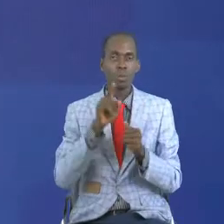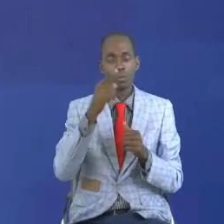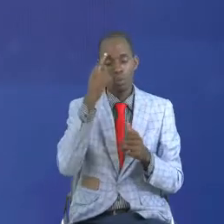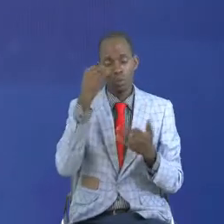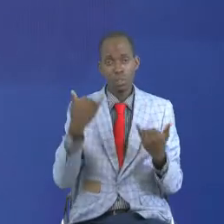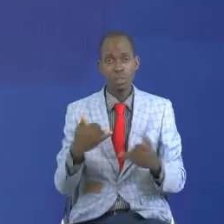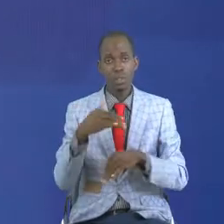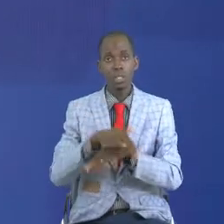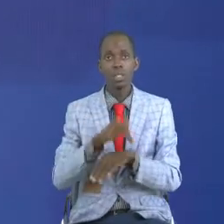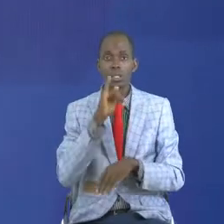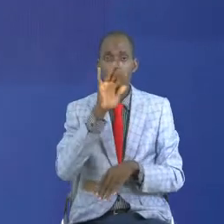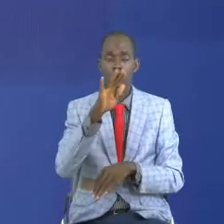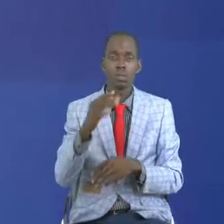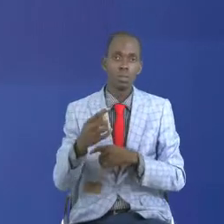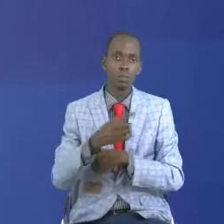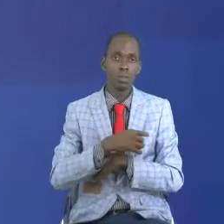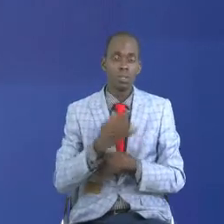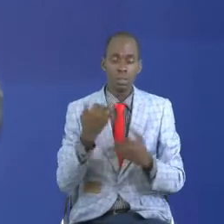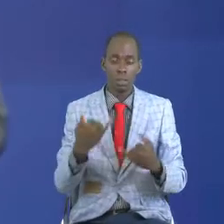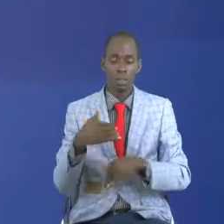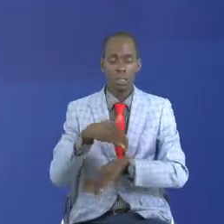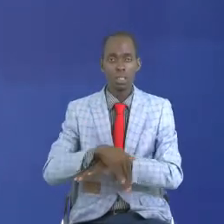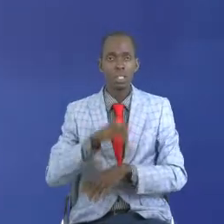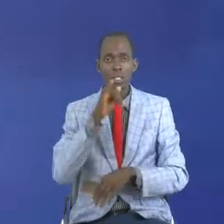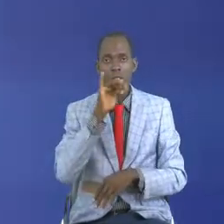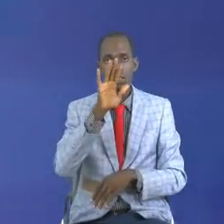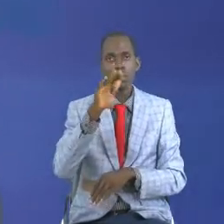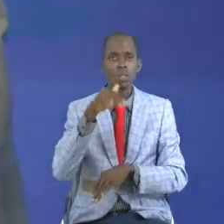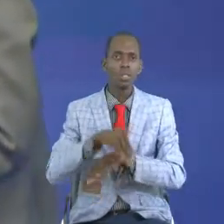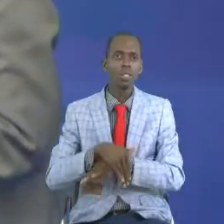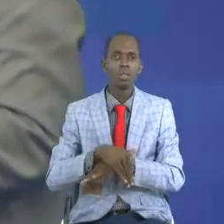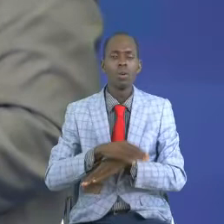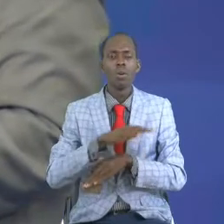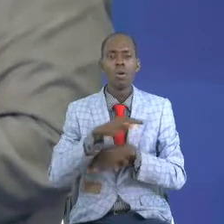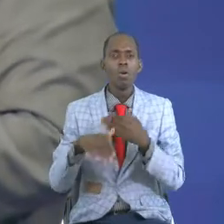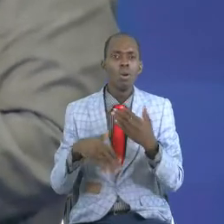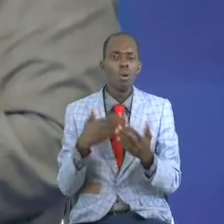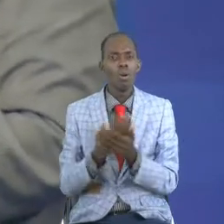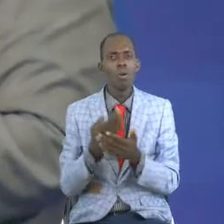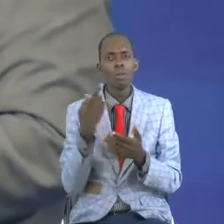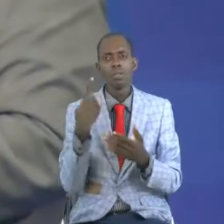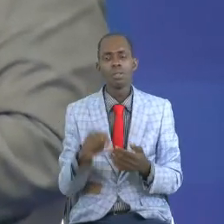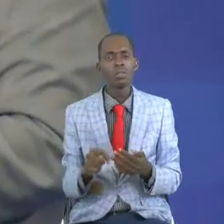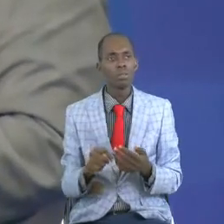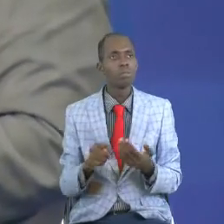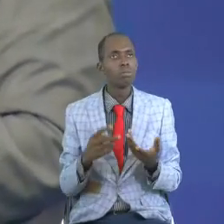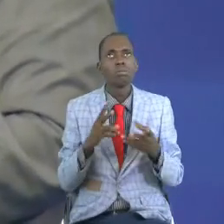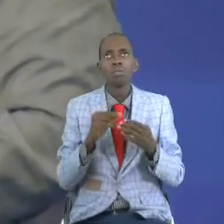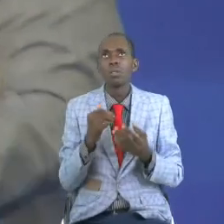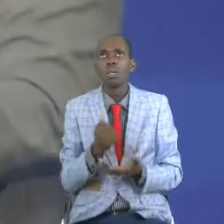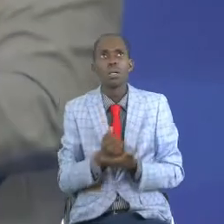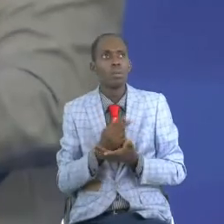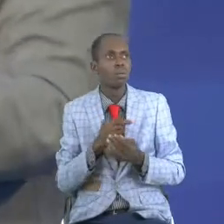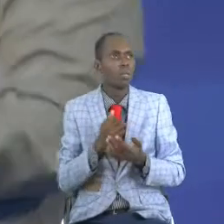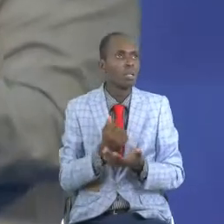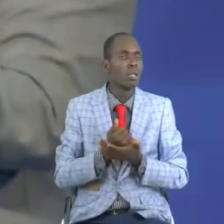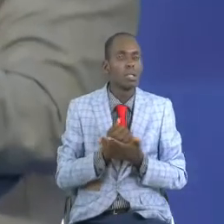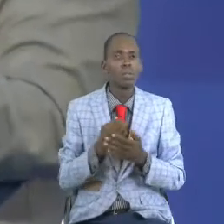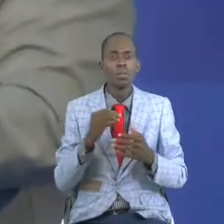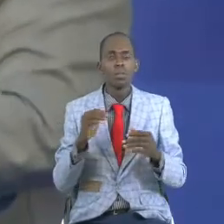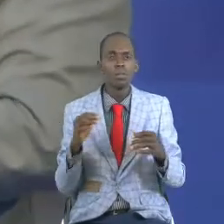tonight is your knowledge all the helplessness in sinner all the